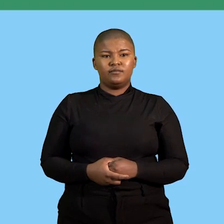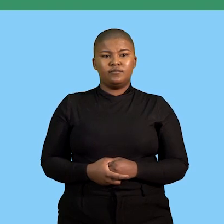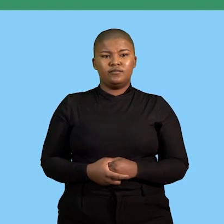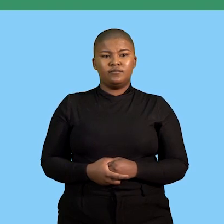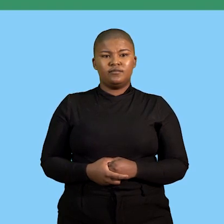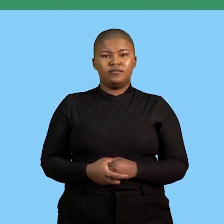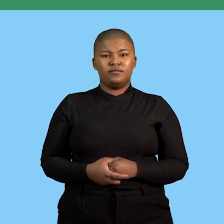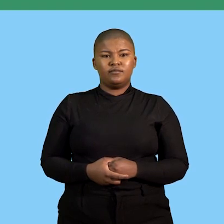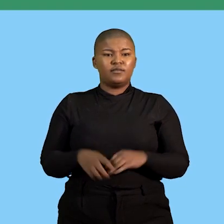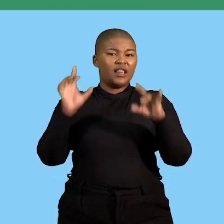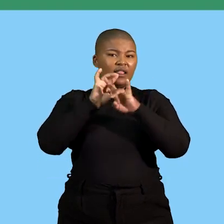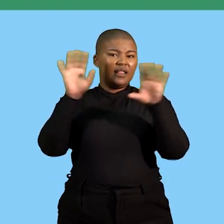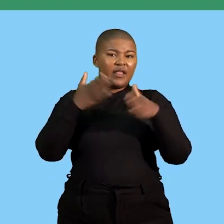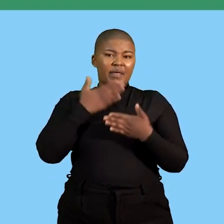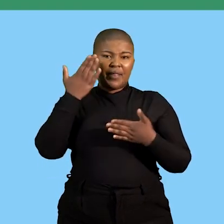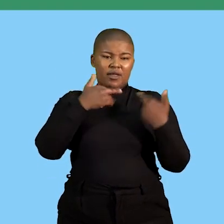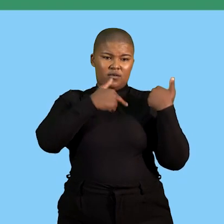responsibilities.